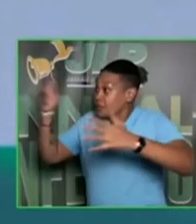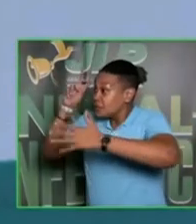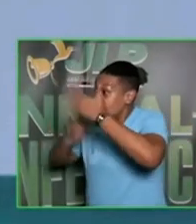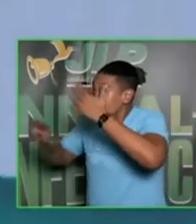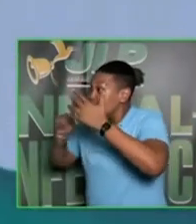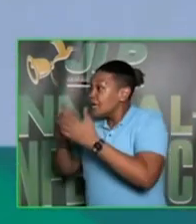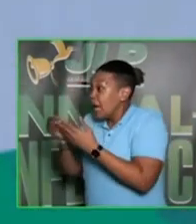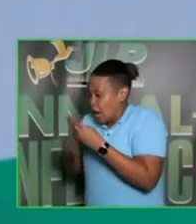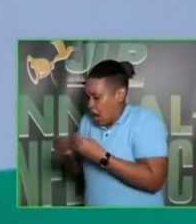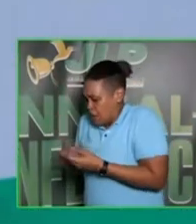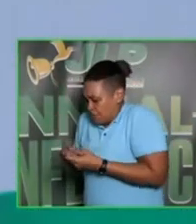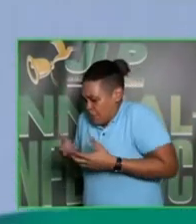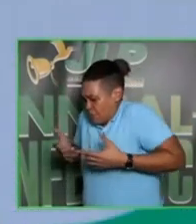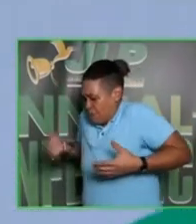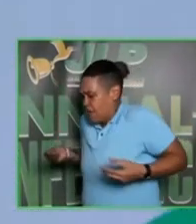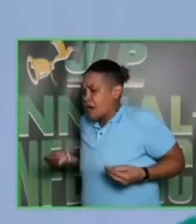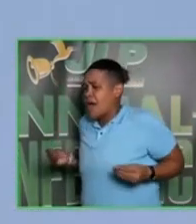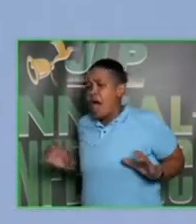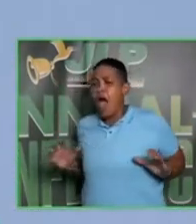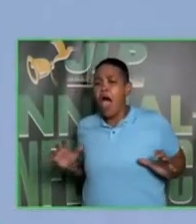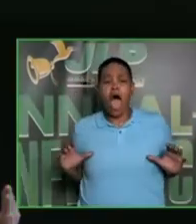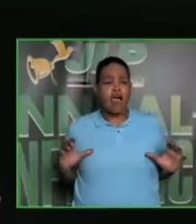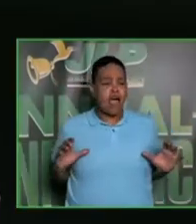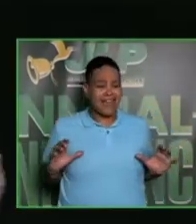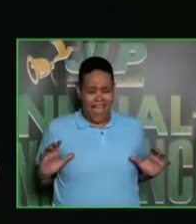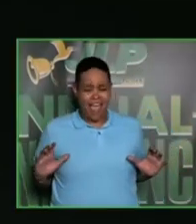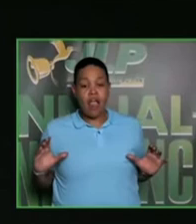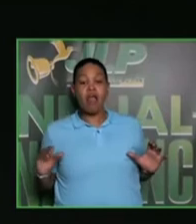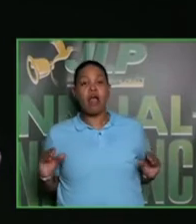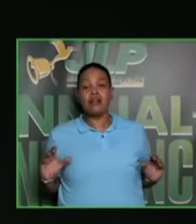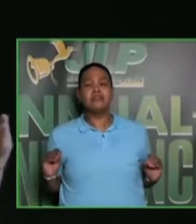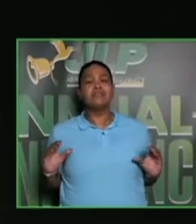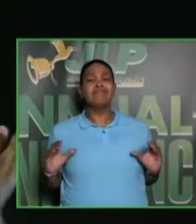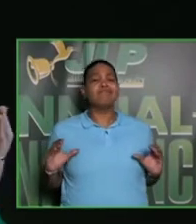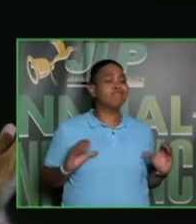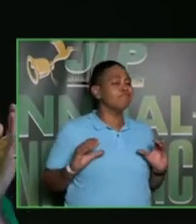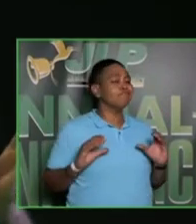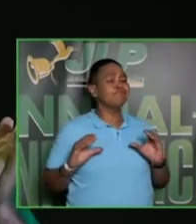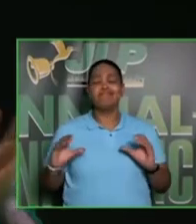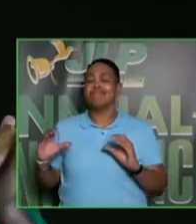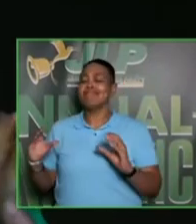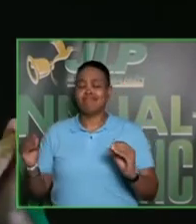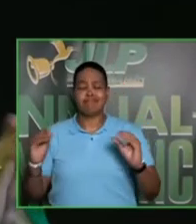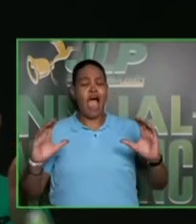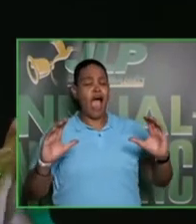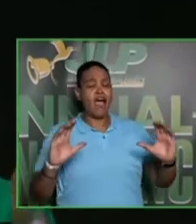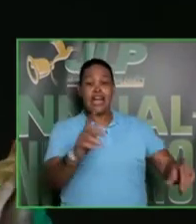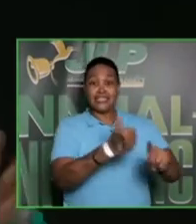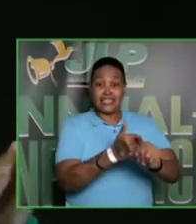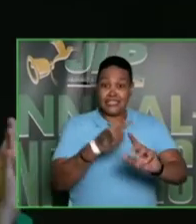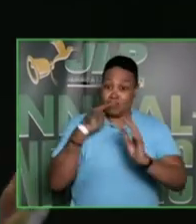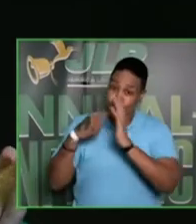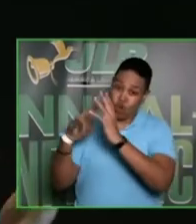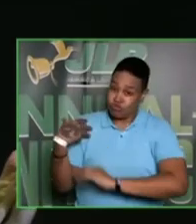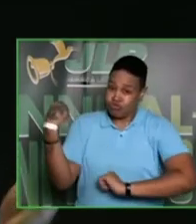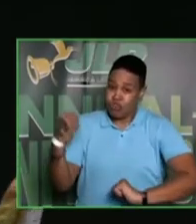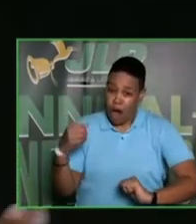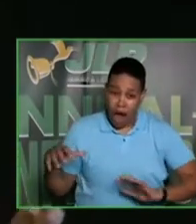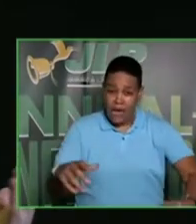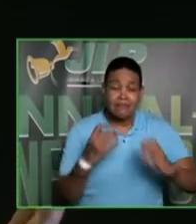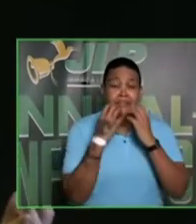This is how an active, strong, and caring government demonstrates its care for the